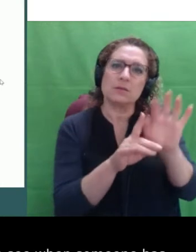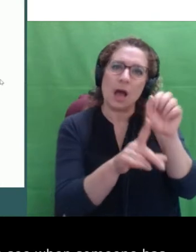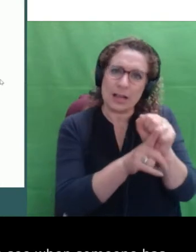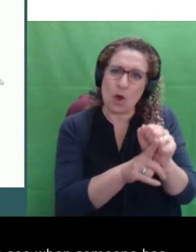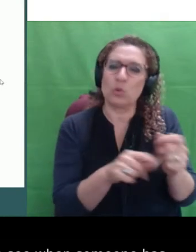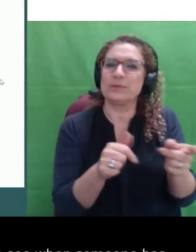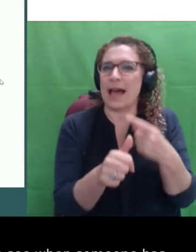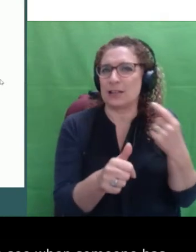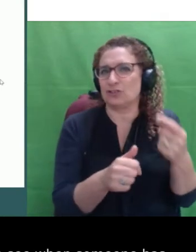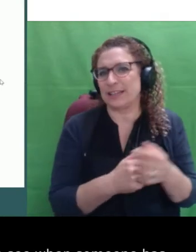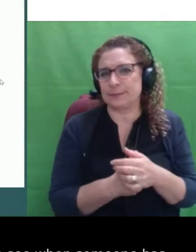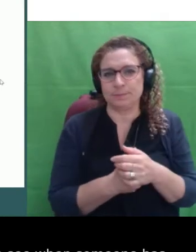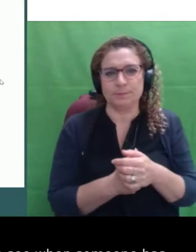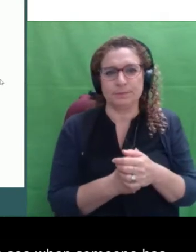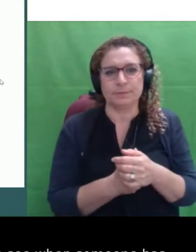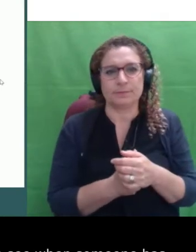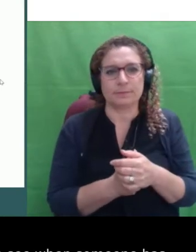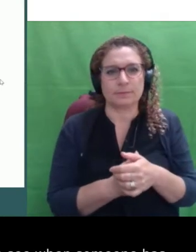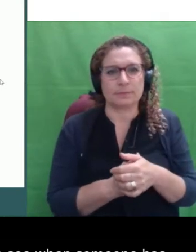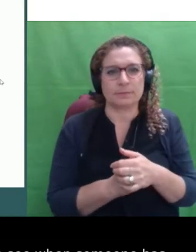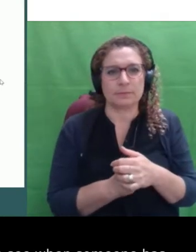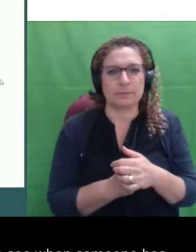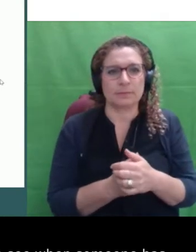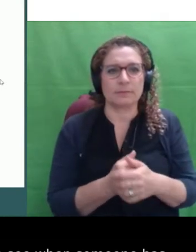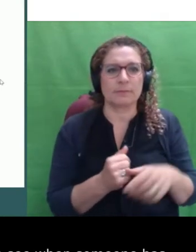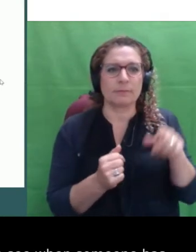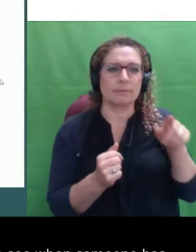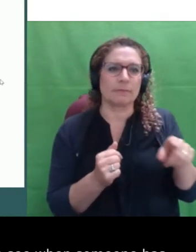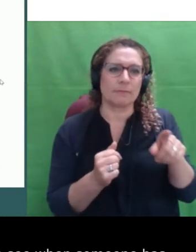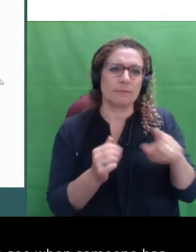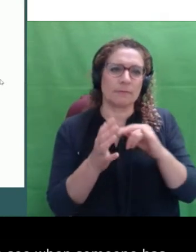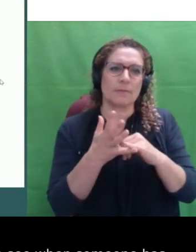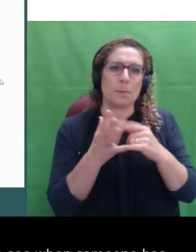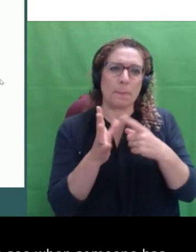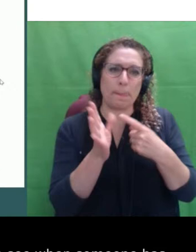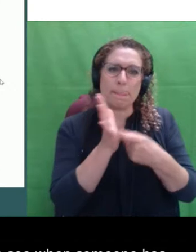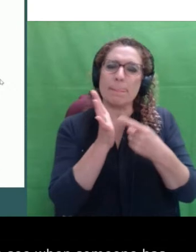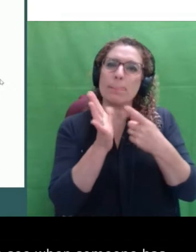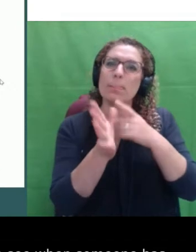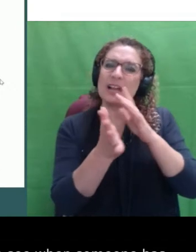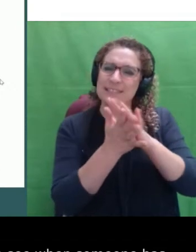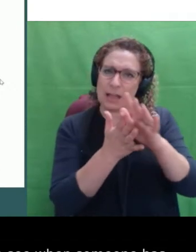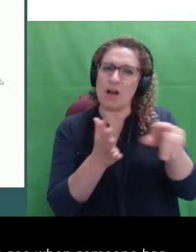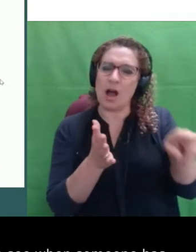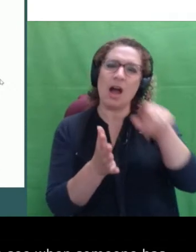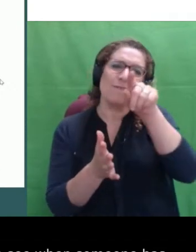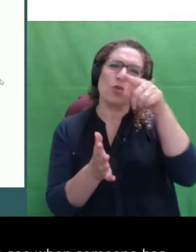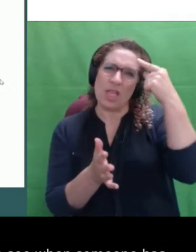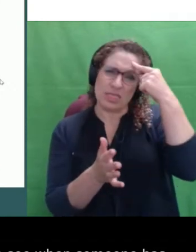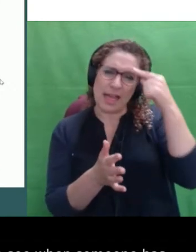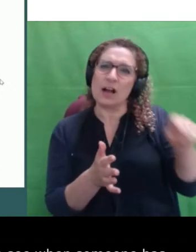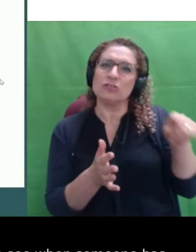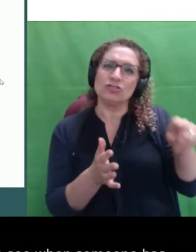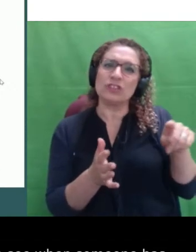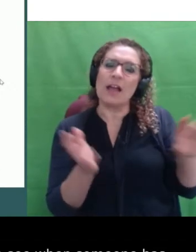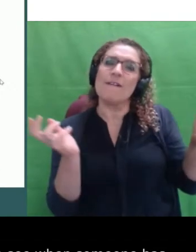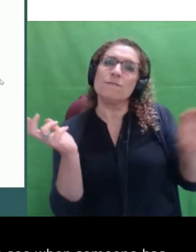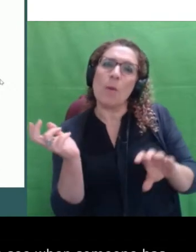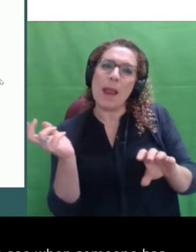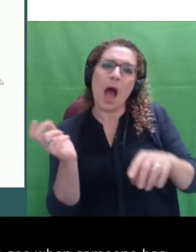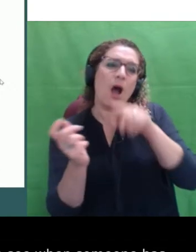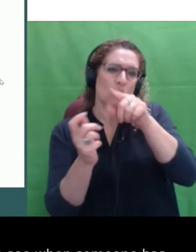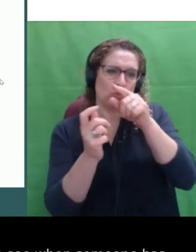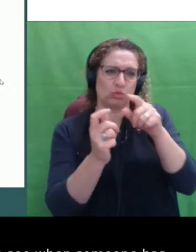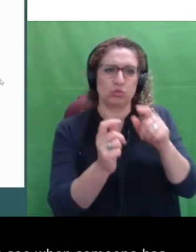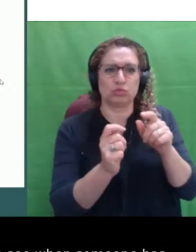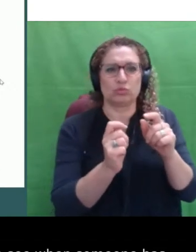so you say sarah's mom i think she's got a non-ige health protein allergy and you prescribe her because she's have had an extensively hydrolyzed formula